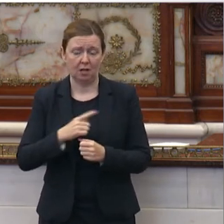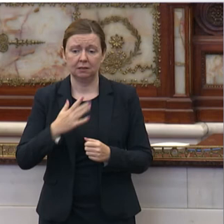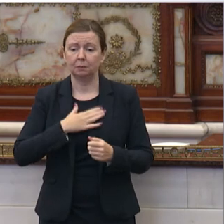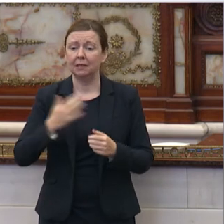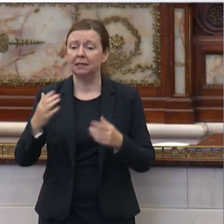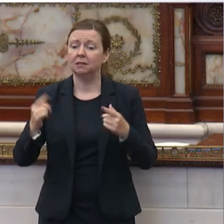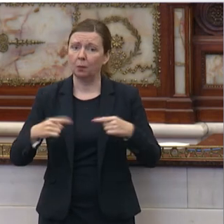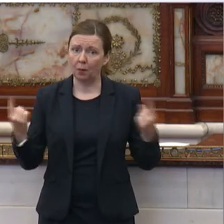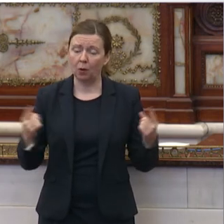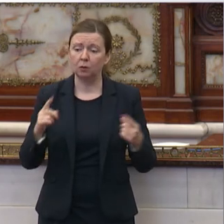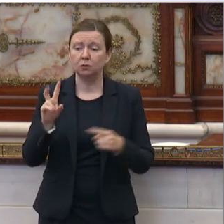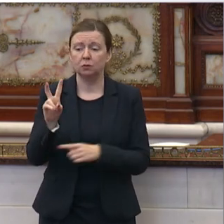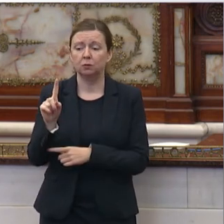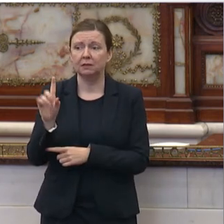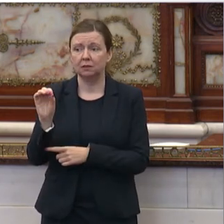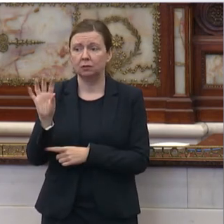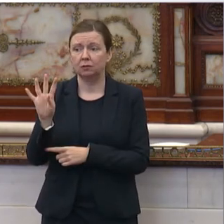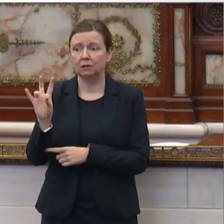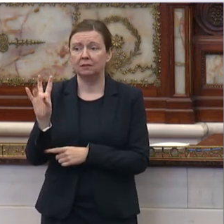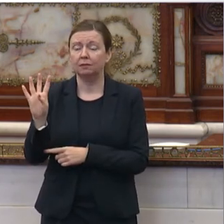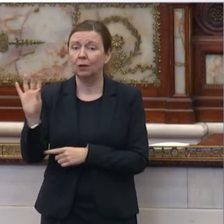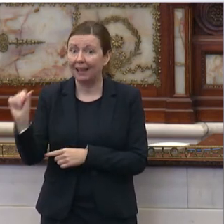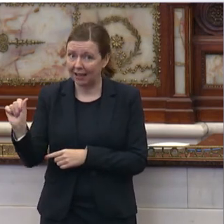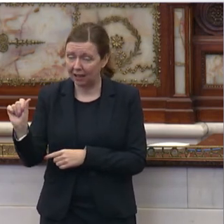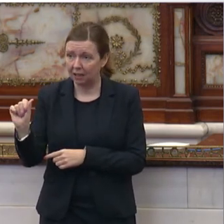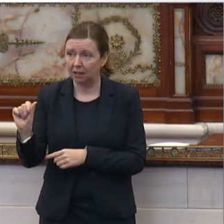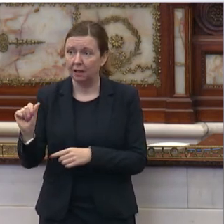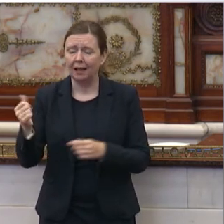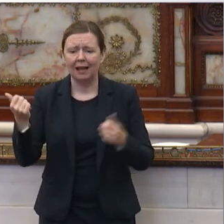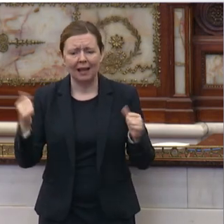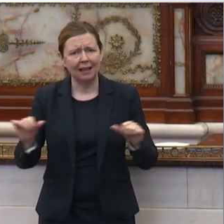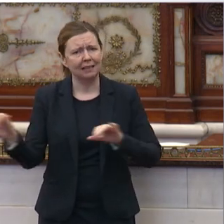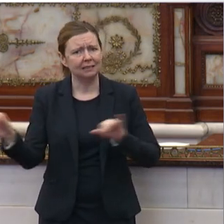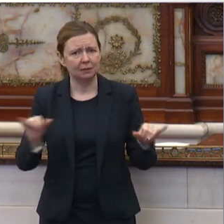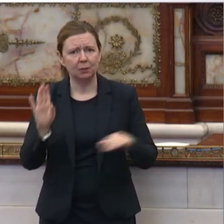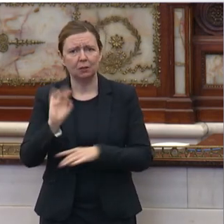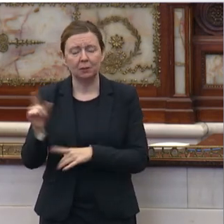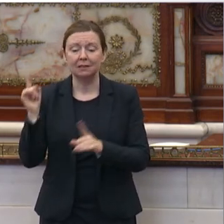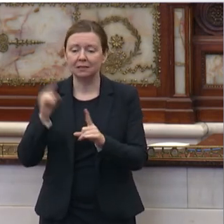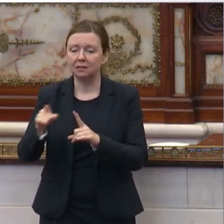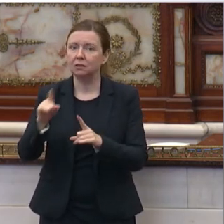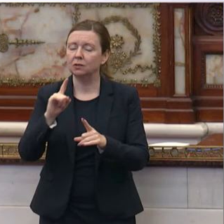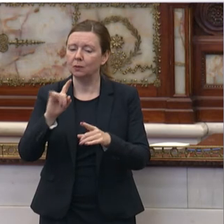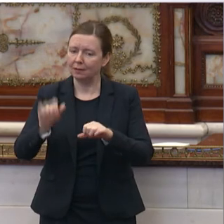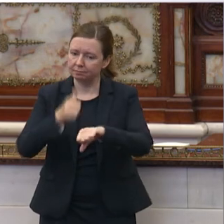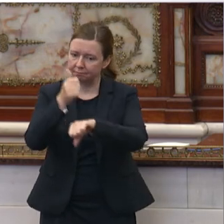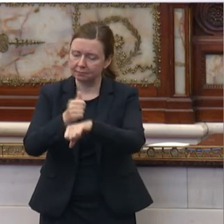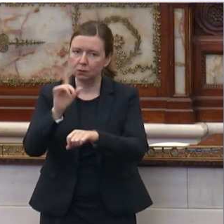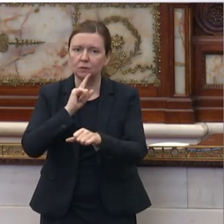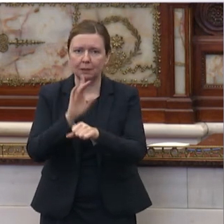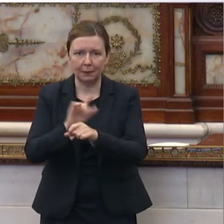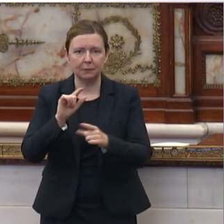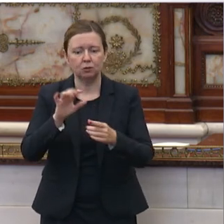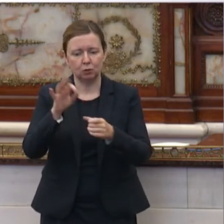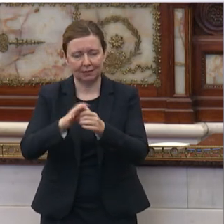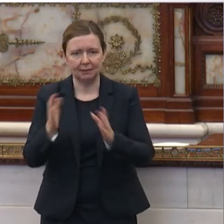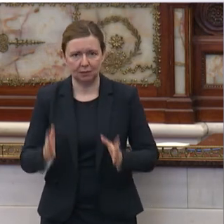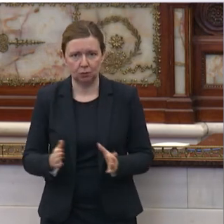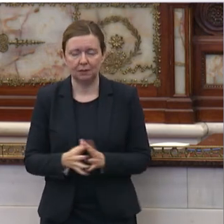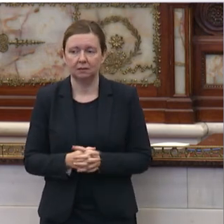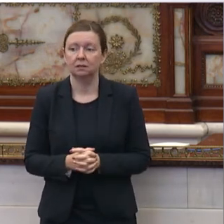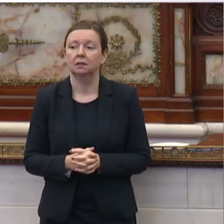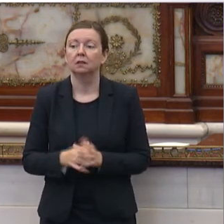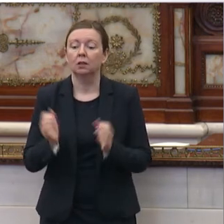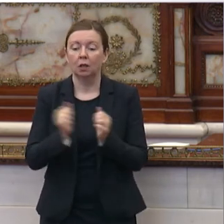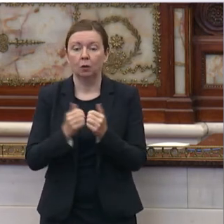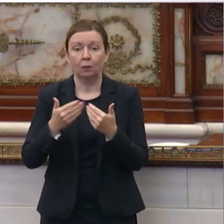Bill 210-474-A and any similar bills until you have enshrined your commitment to your constituents, with